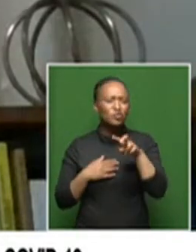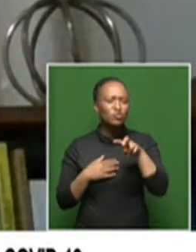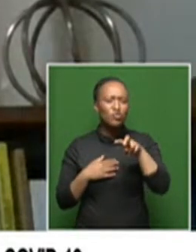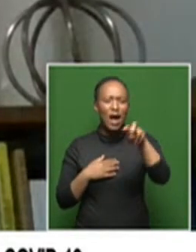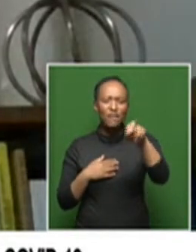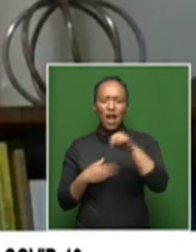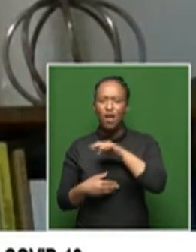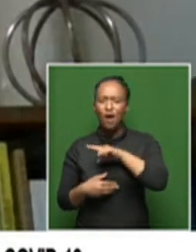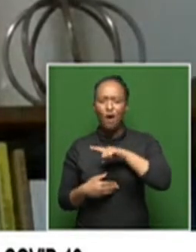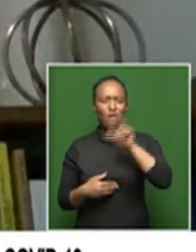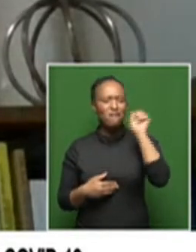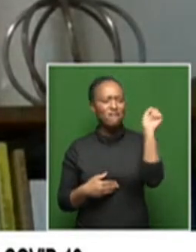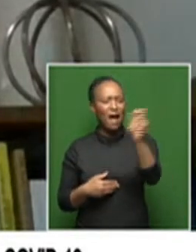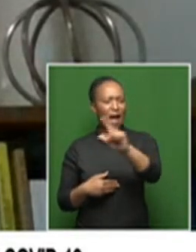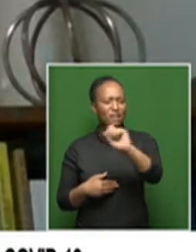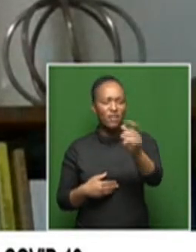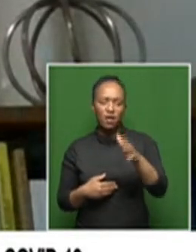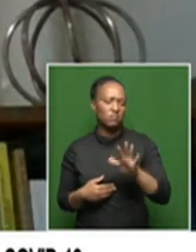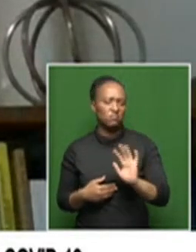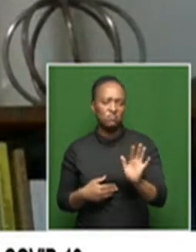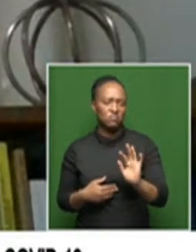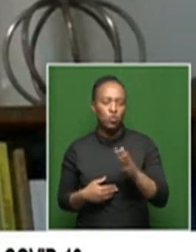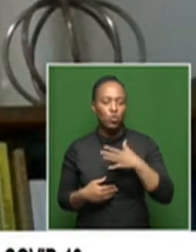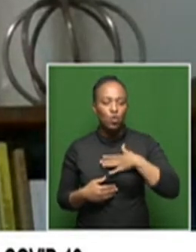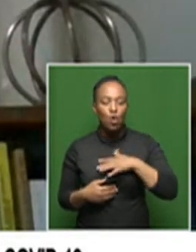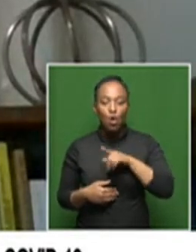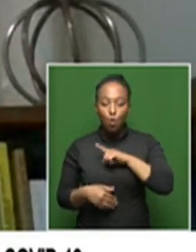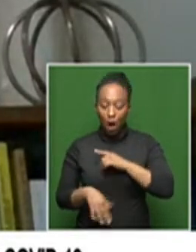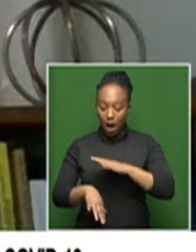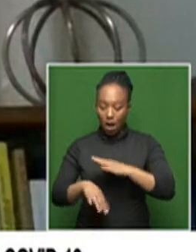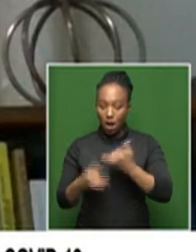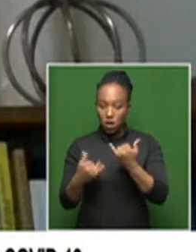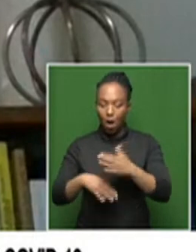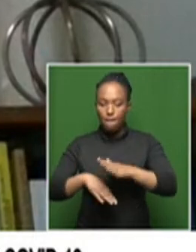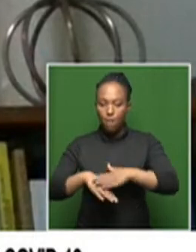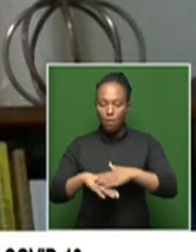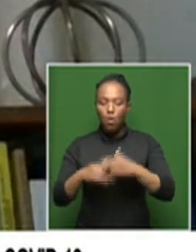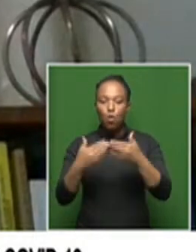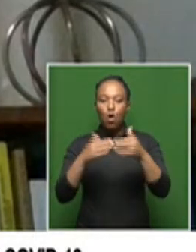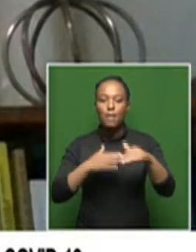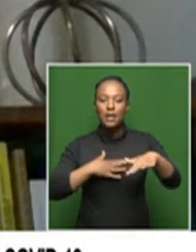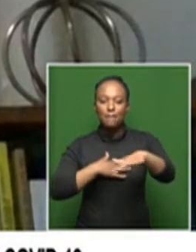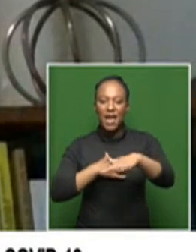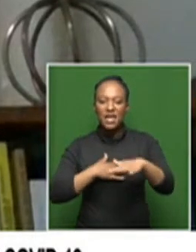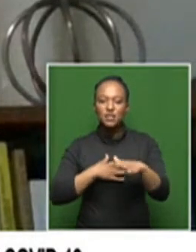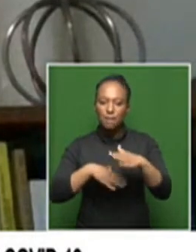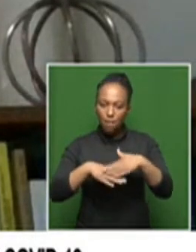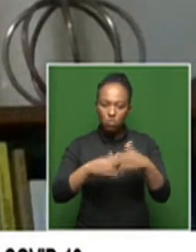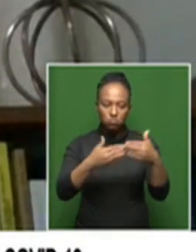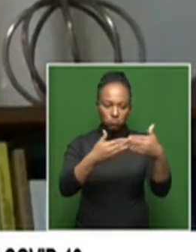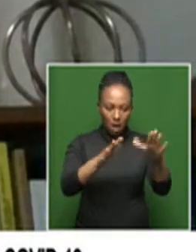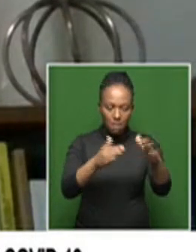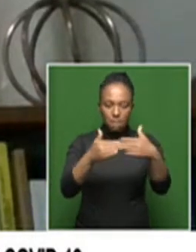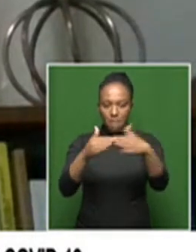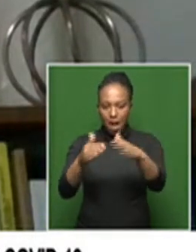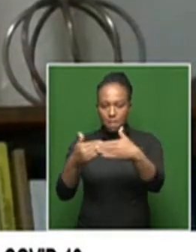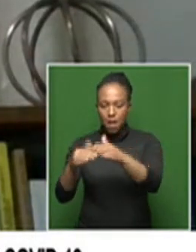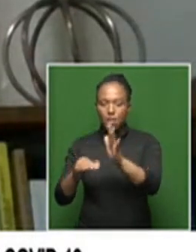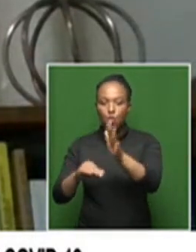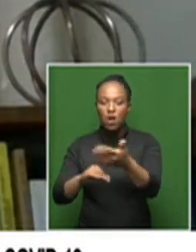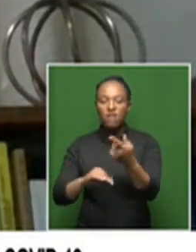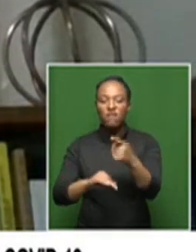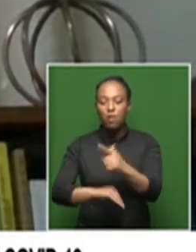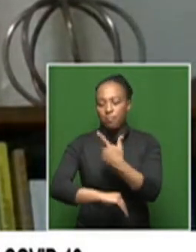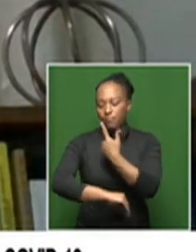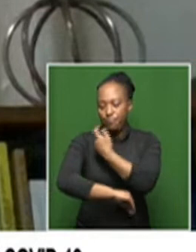as Minister has mentioned, more and more sites will come online, and then more and more